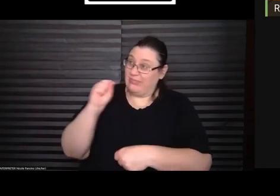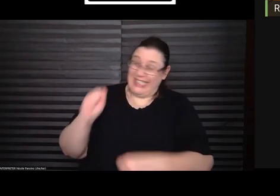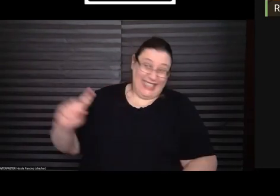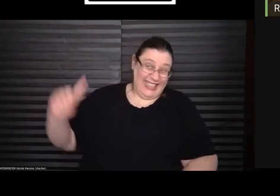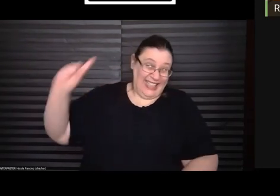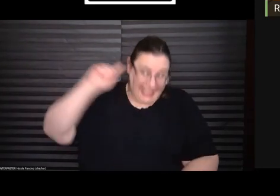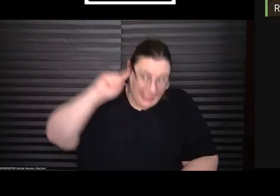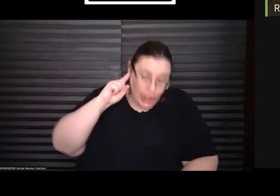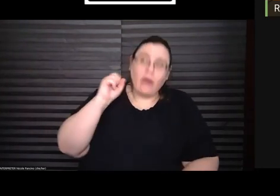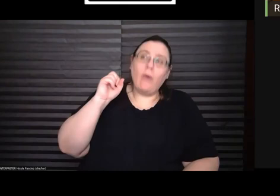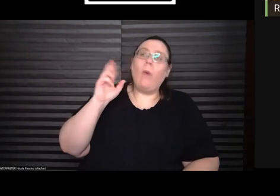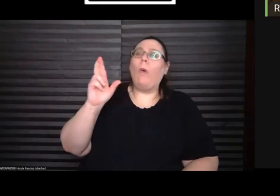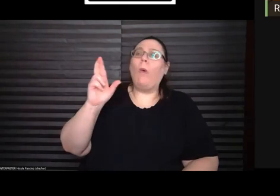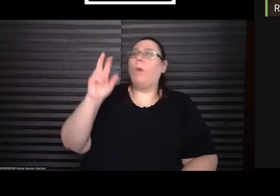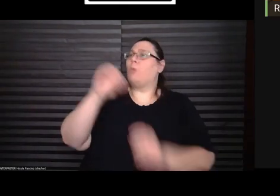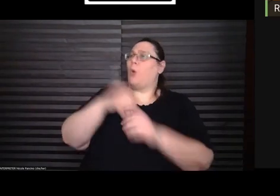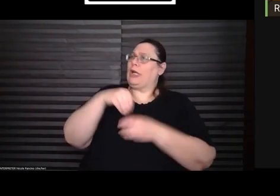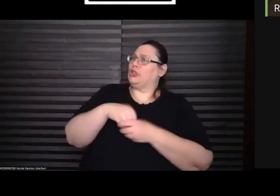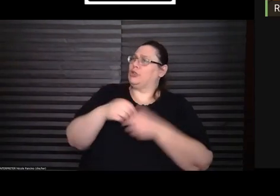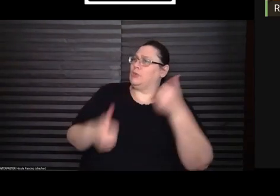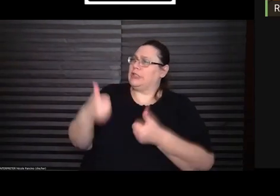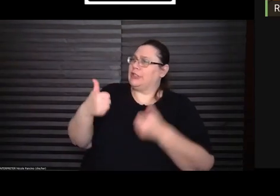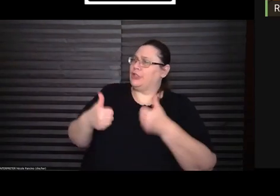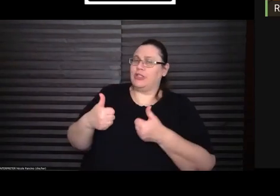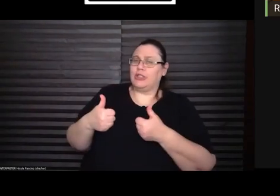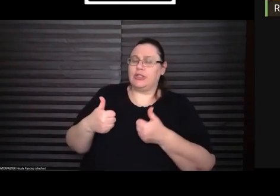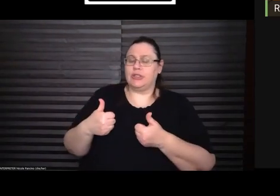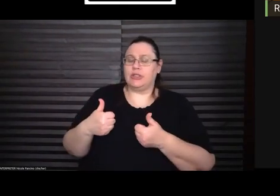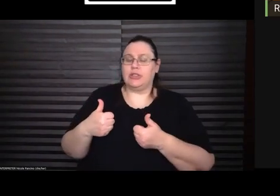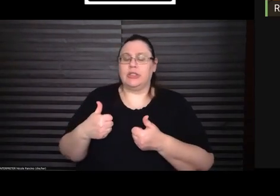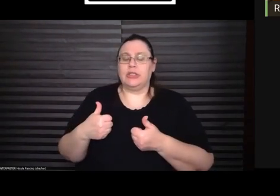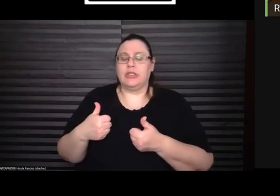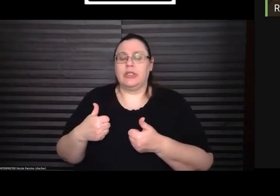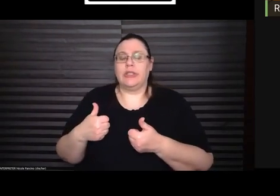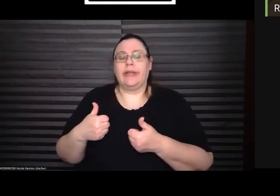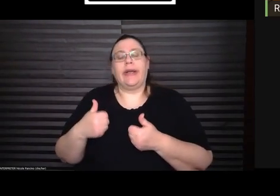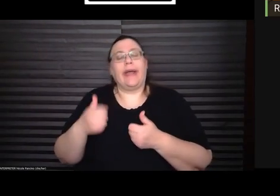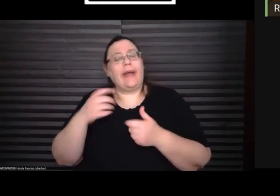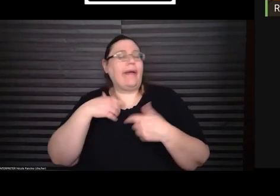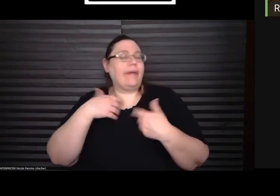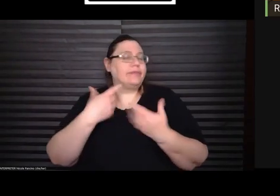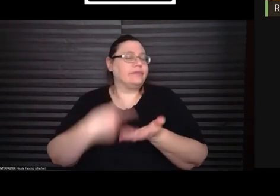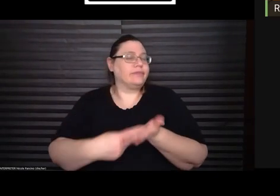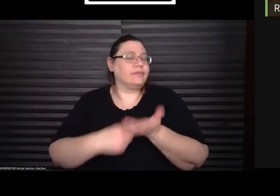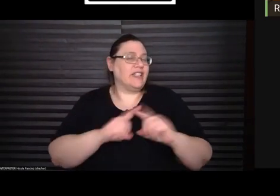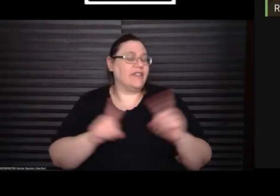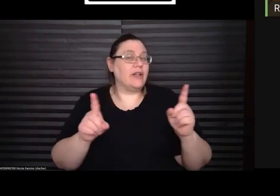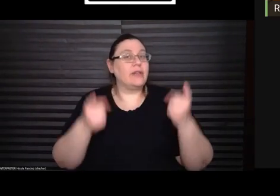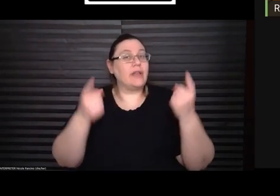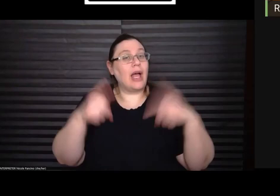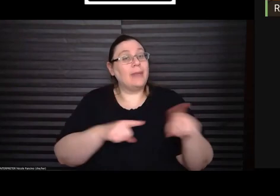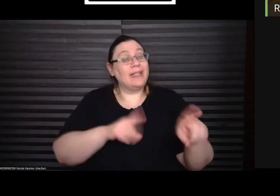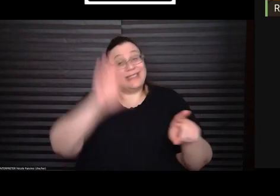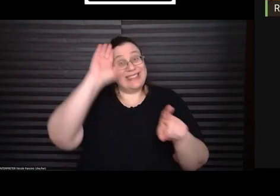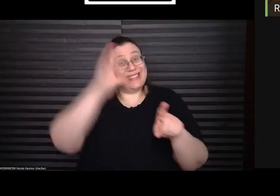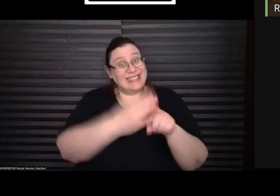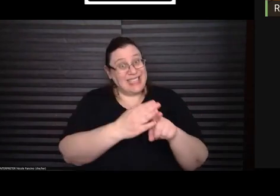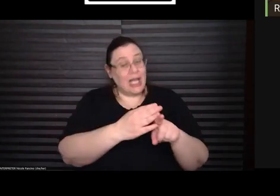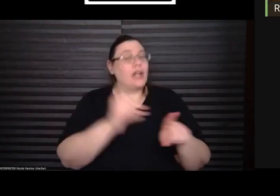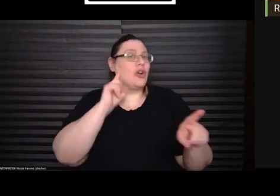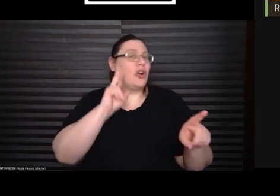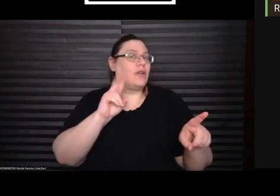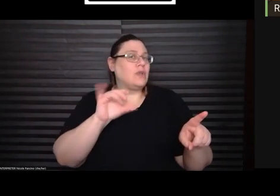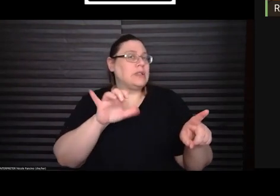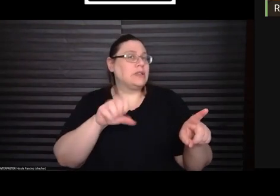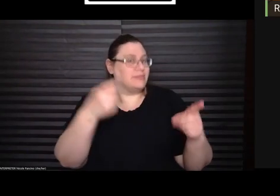is this a literal experience? Are you hearing with your ear, or is it more internal? And so I sort of was talking about the difference. It turns out that his son was a